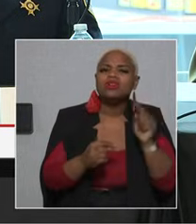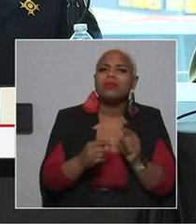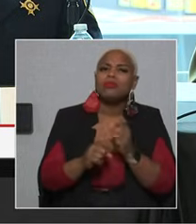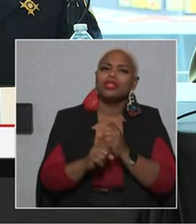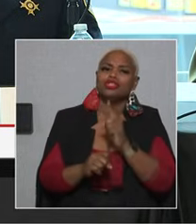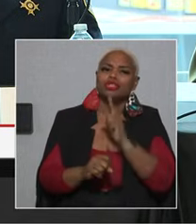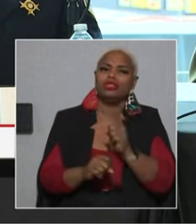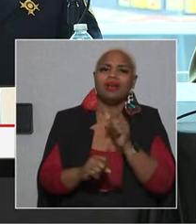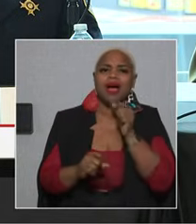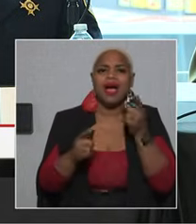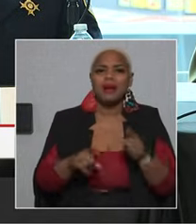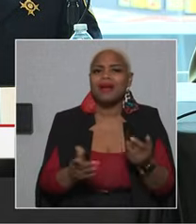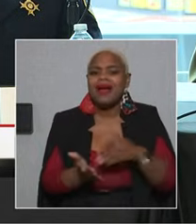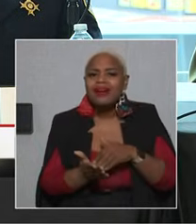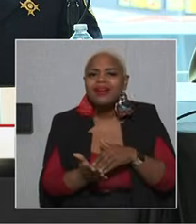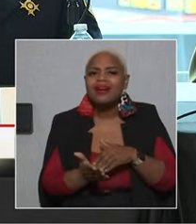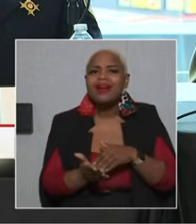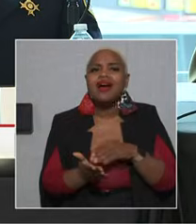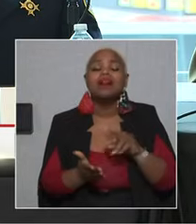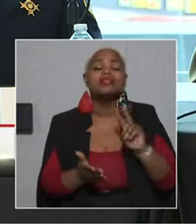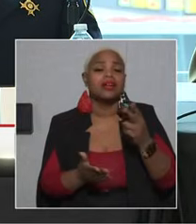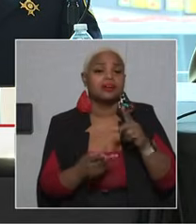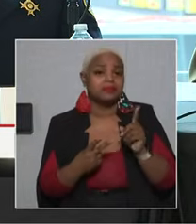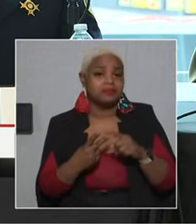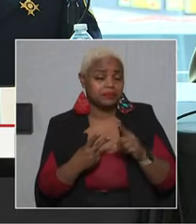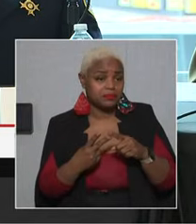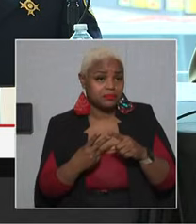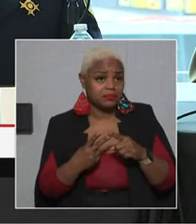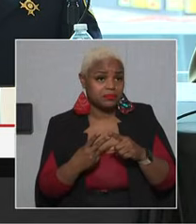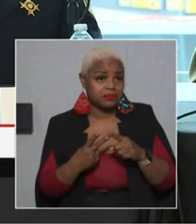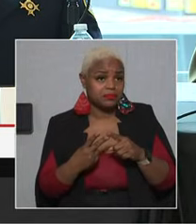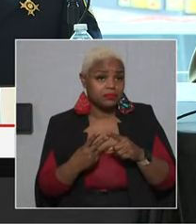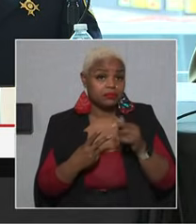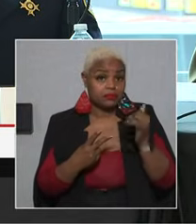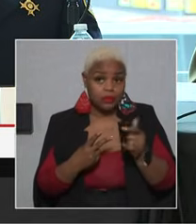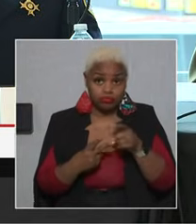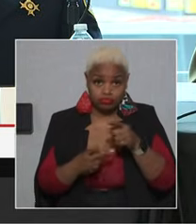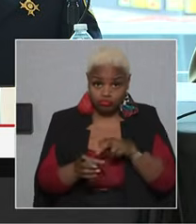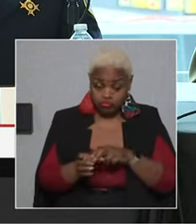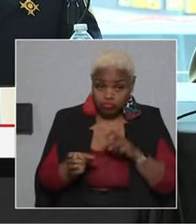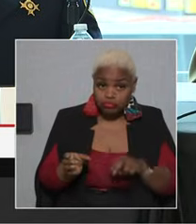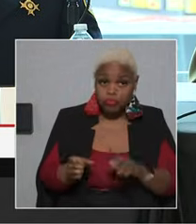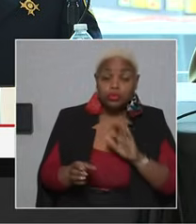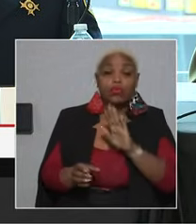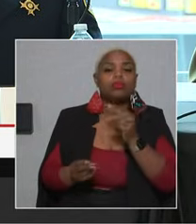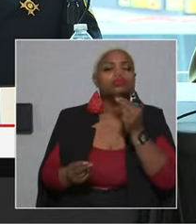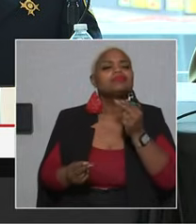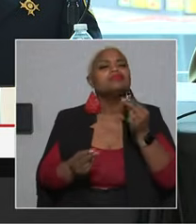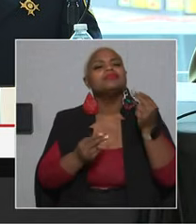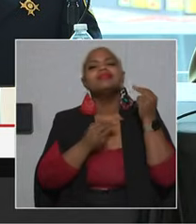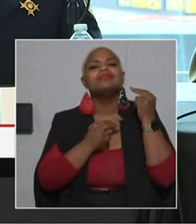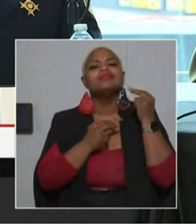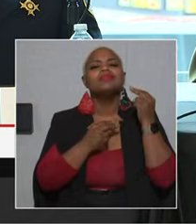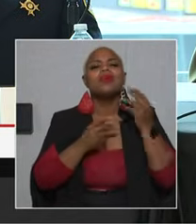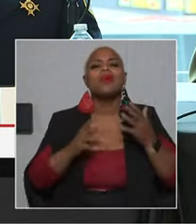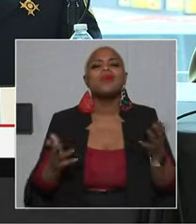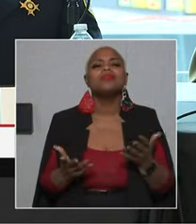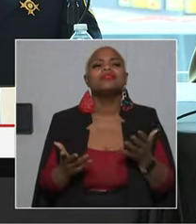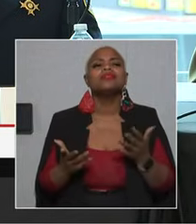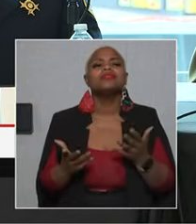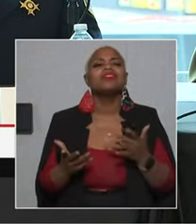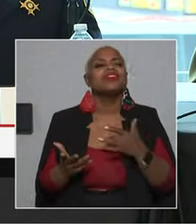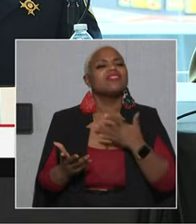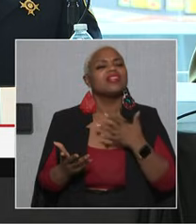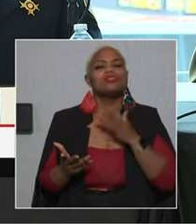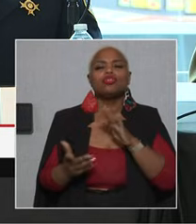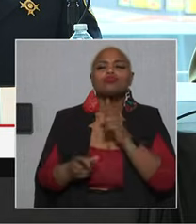that question, what reflections do you have in terms of just the post-search cooperation, what went right, what went